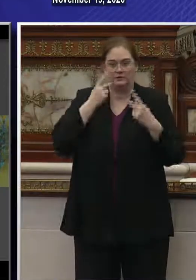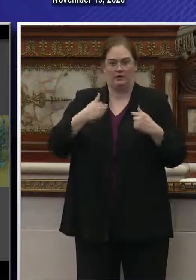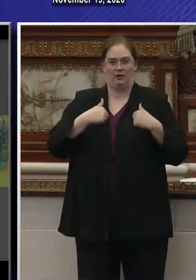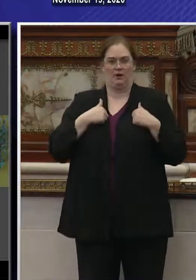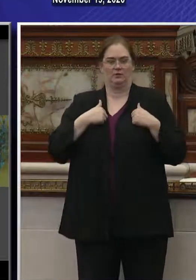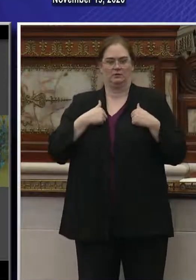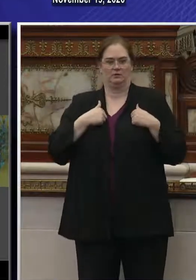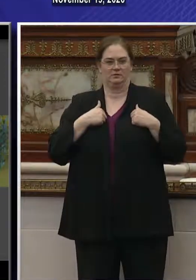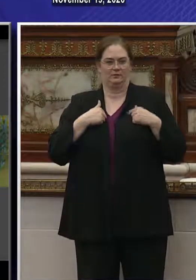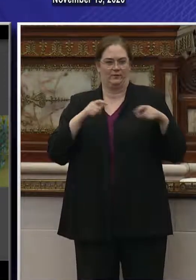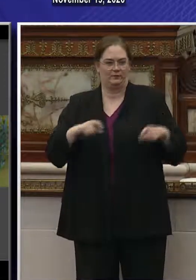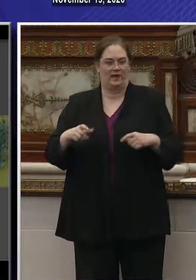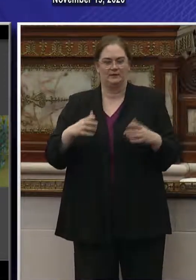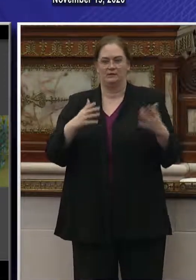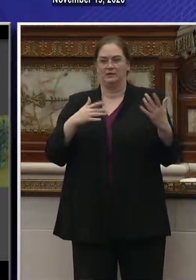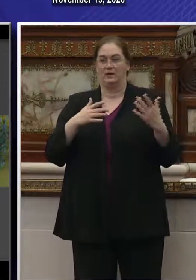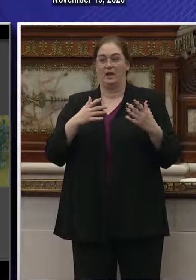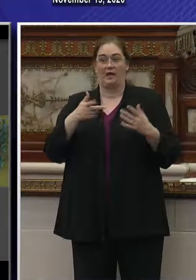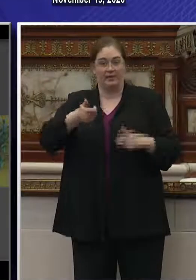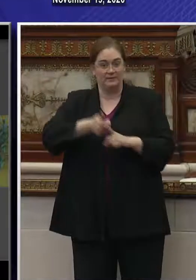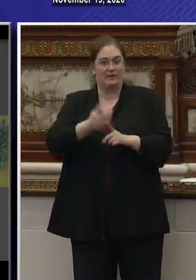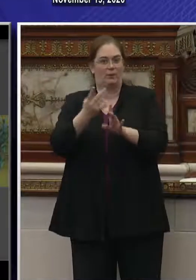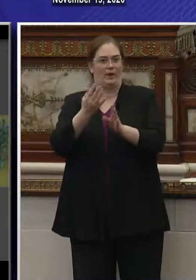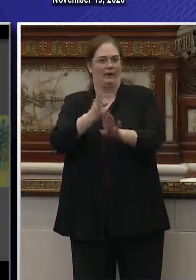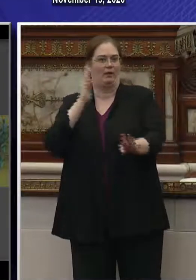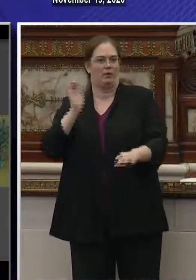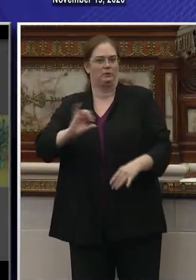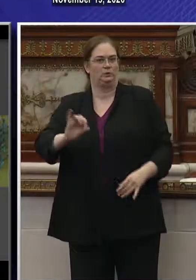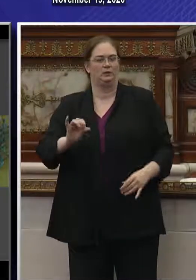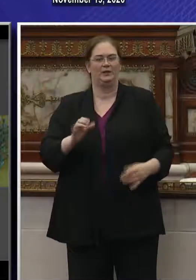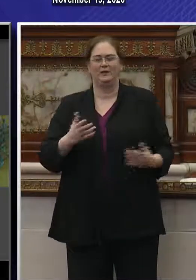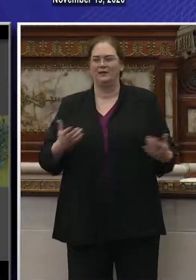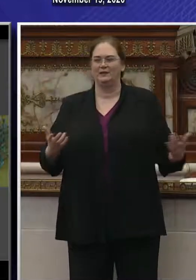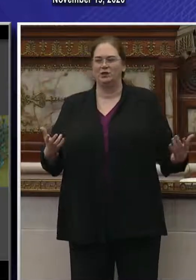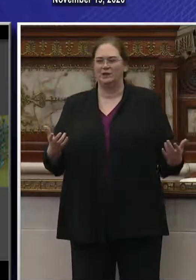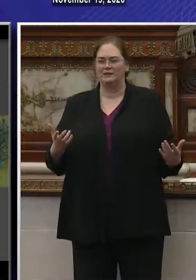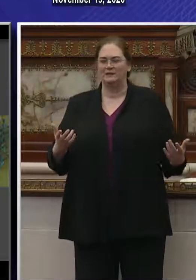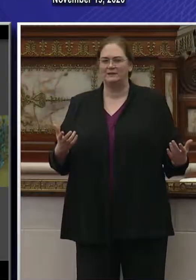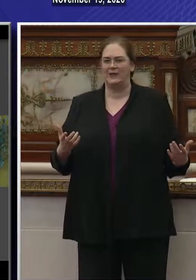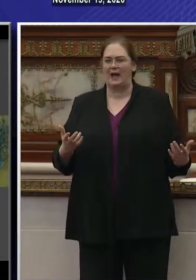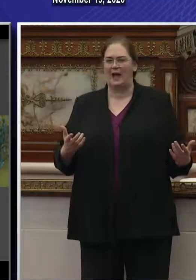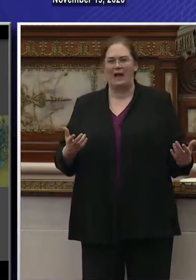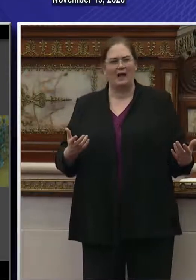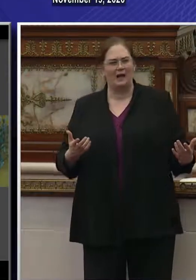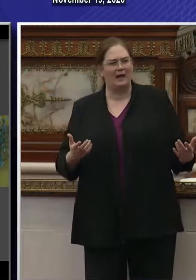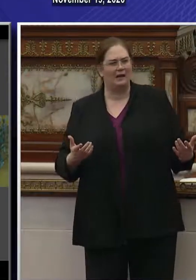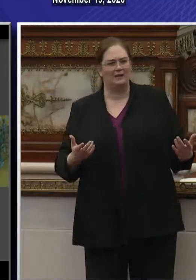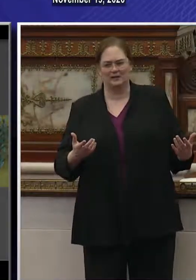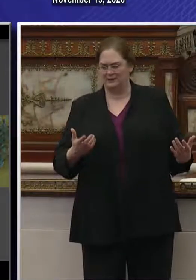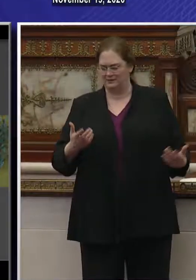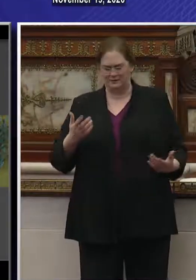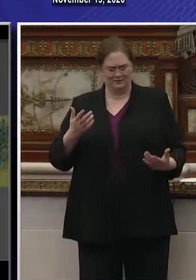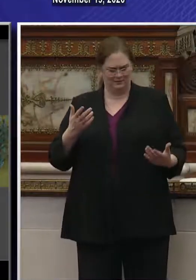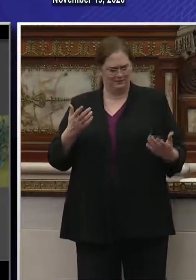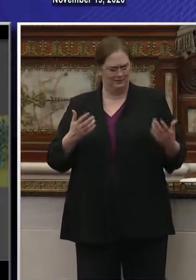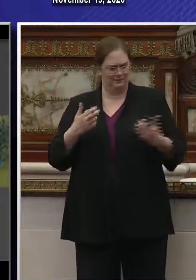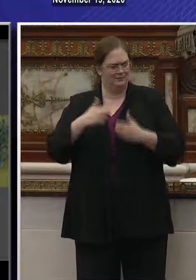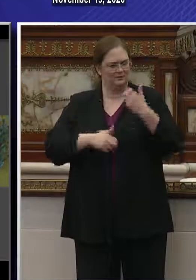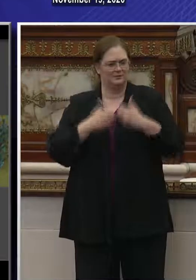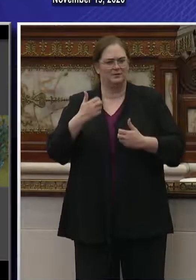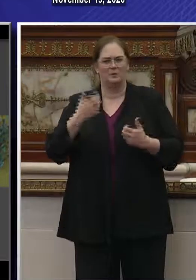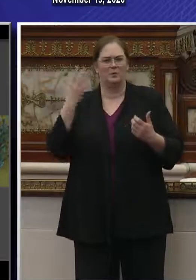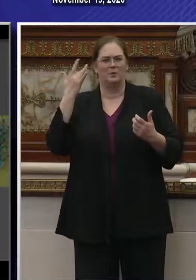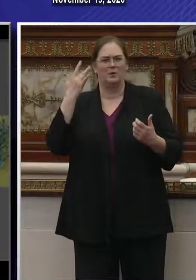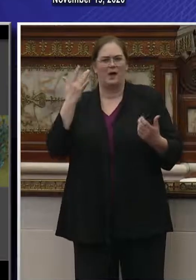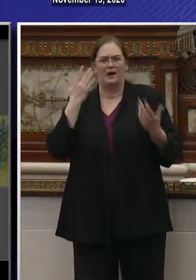get, tested and waiting in line, and it's just, I don't know where the disconnect is. I don't know